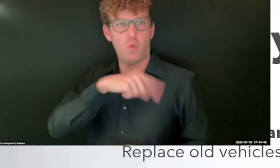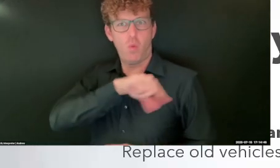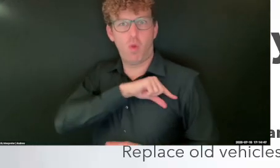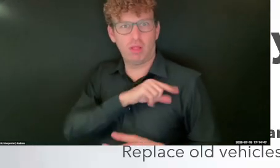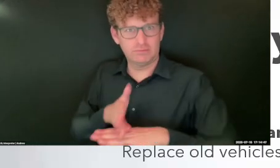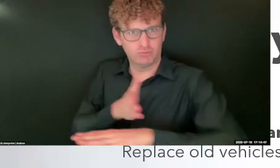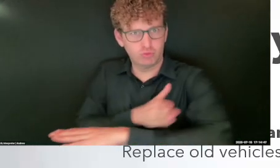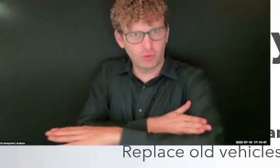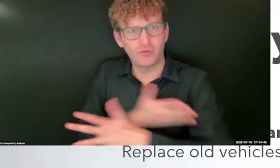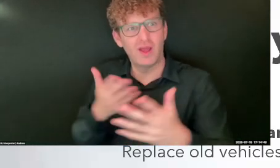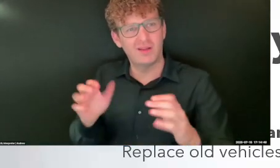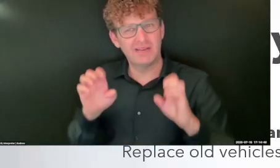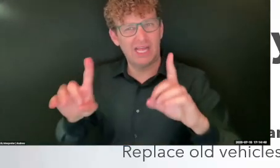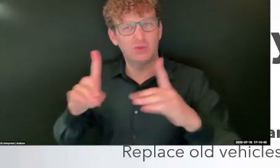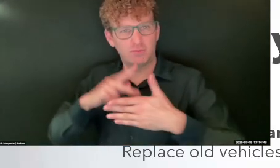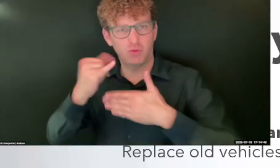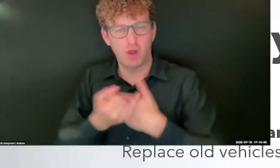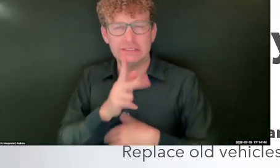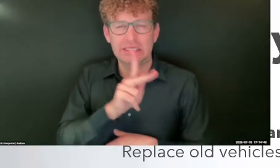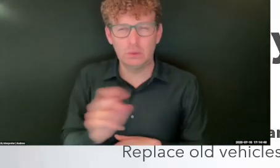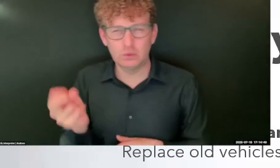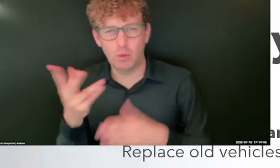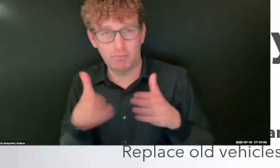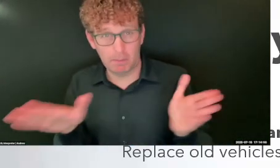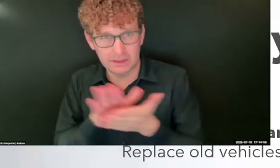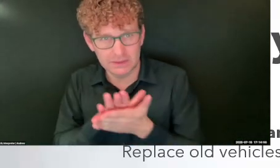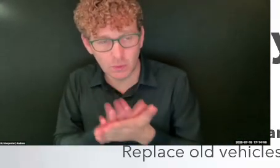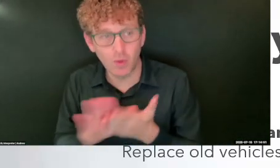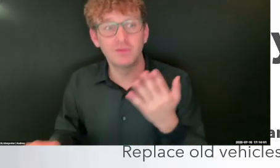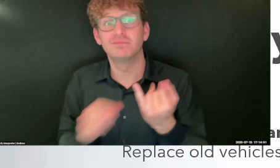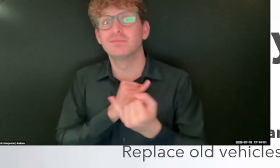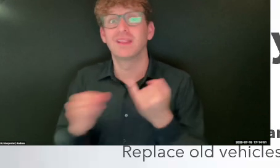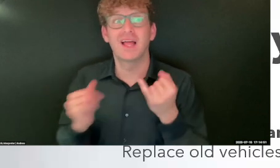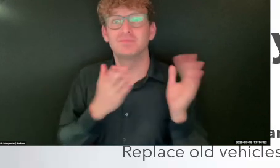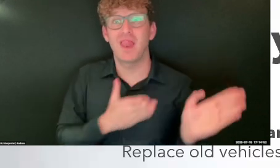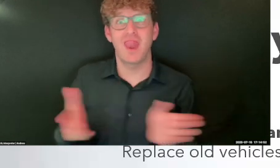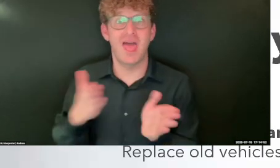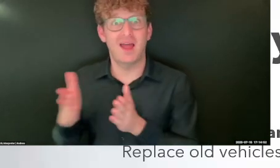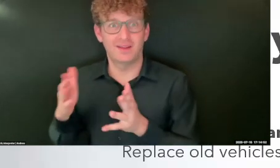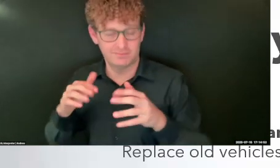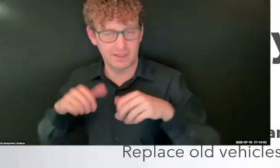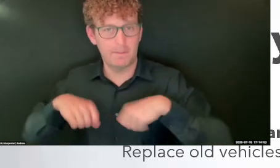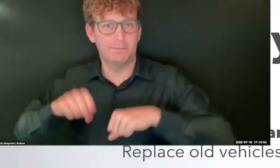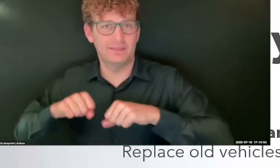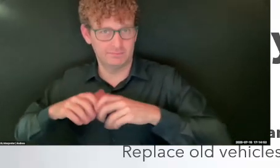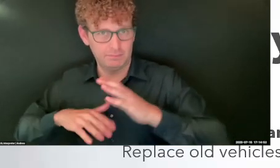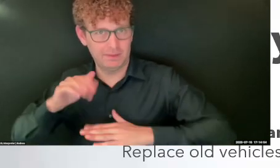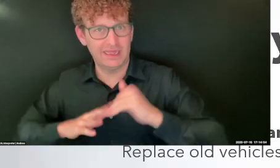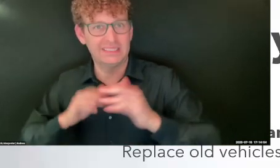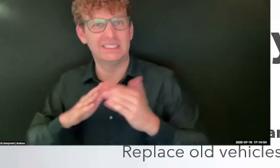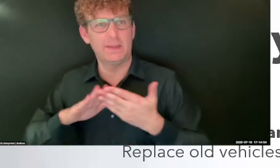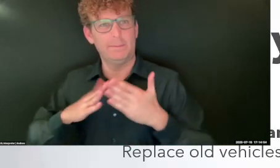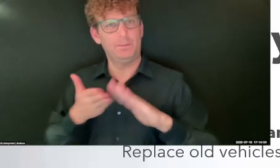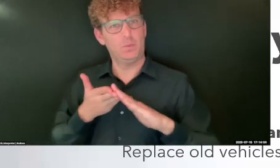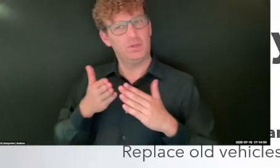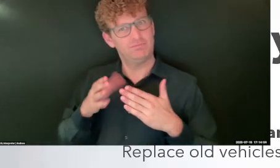Lastly, Planning and Capacity Building are community-led planning projects that include dedicated, localized technical assistance.